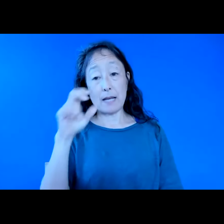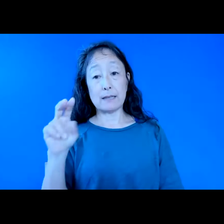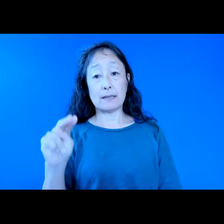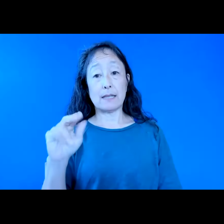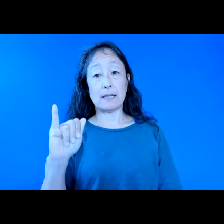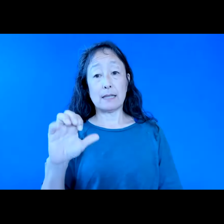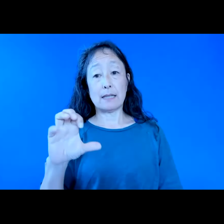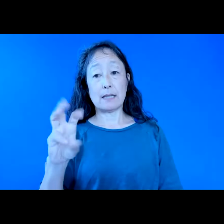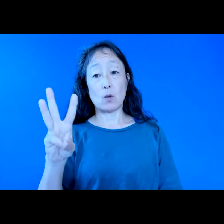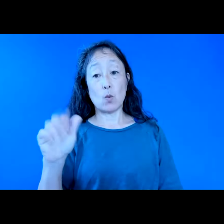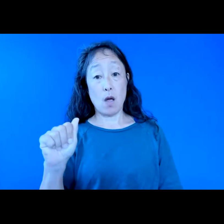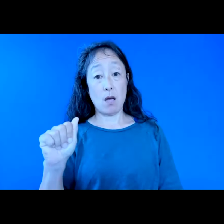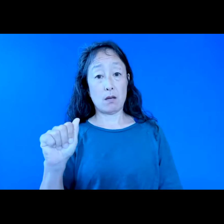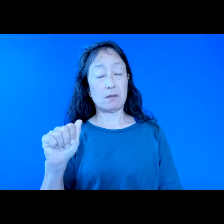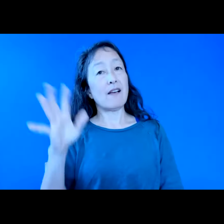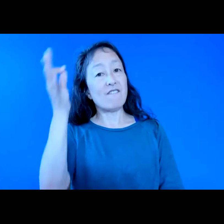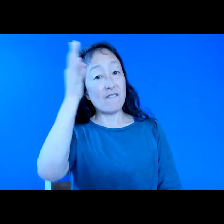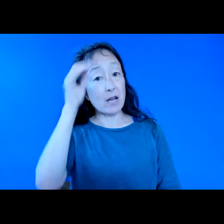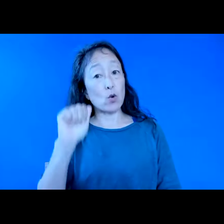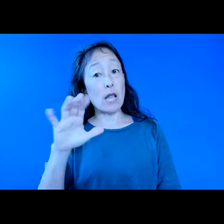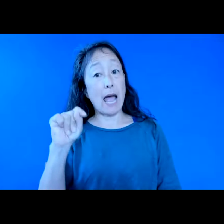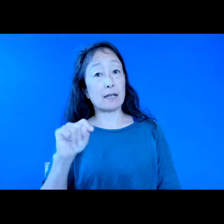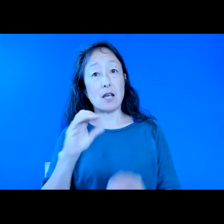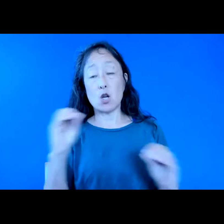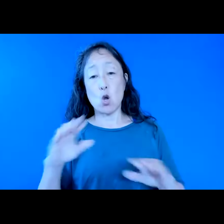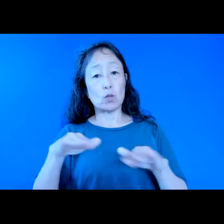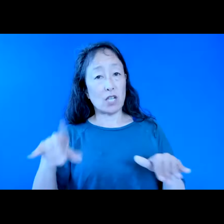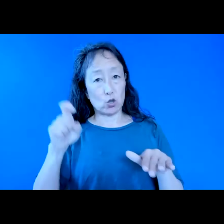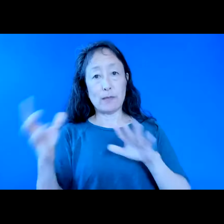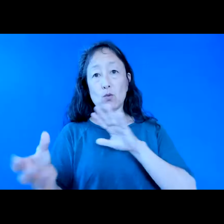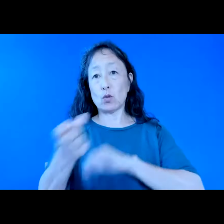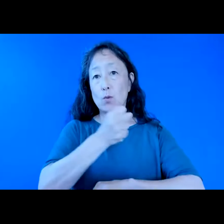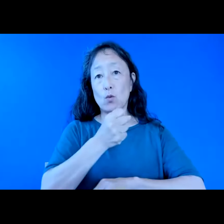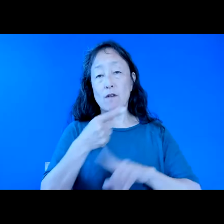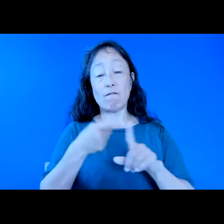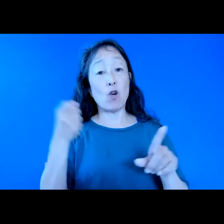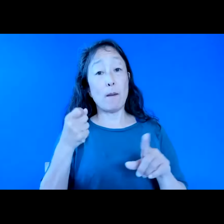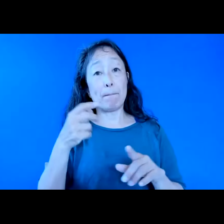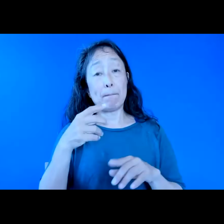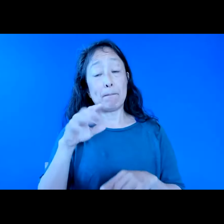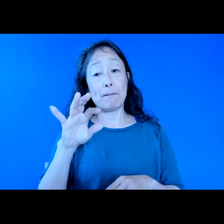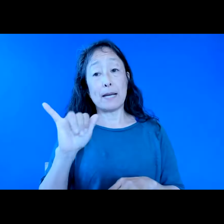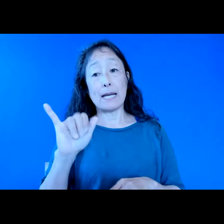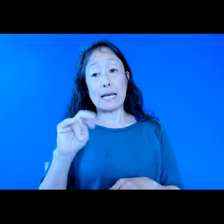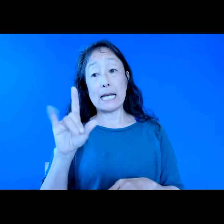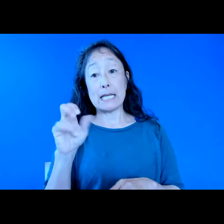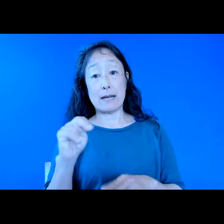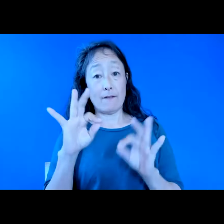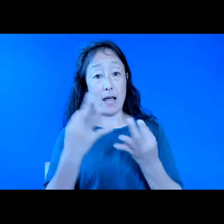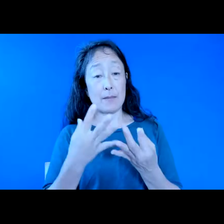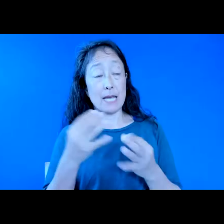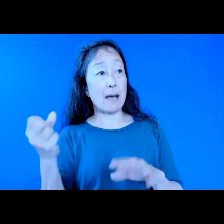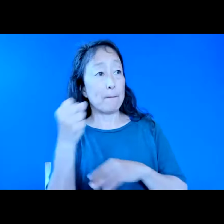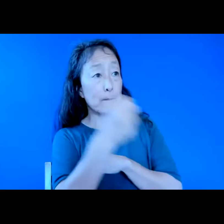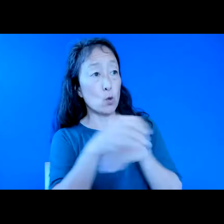a federal act that no child should be removed from an Indian family. and placed in non-native foster homes